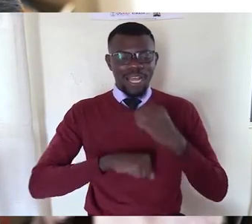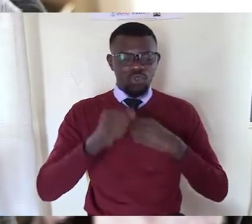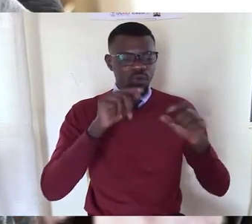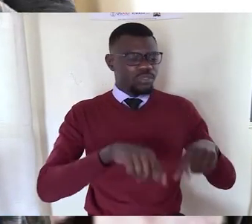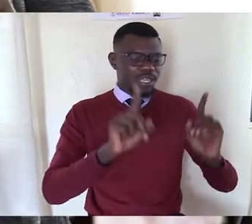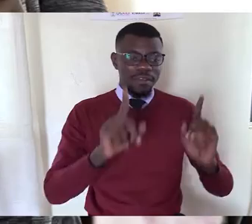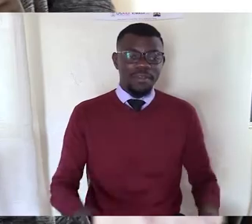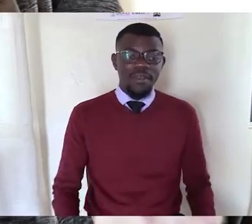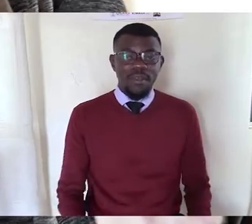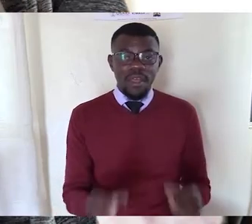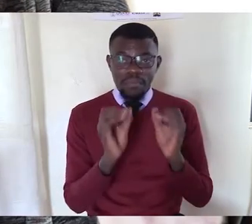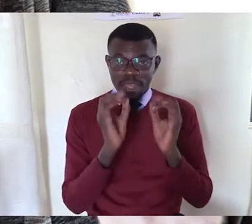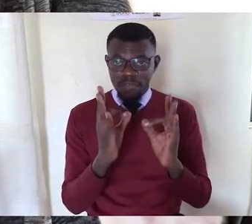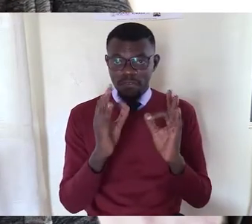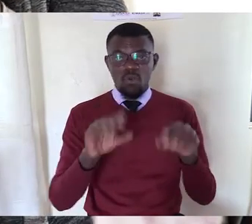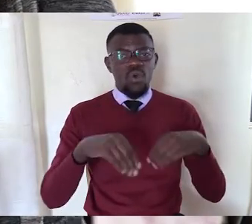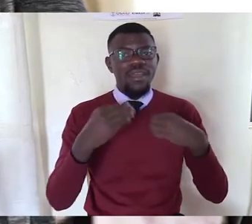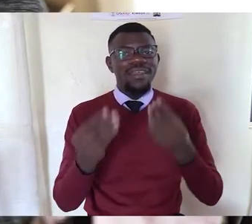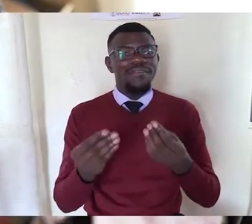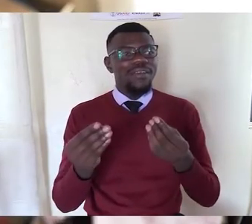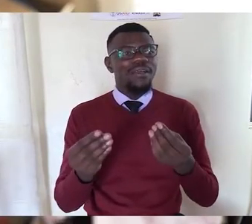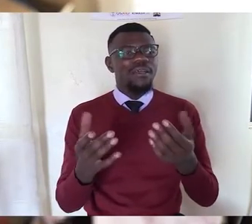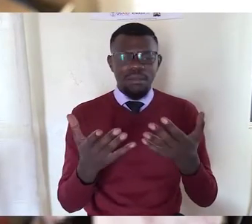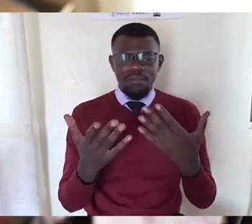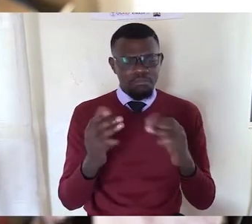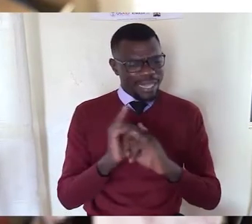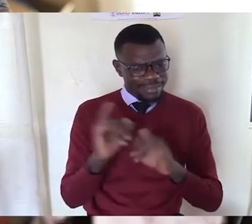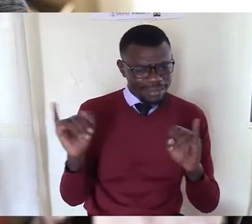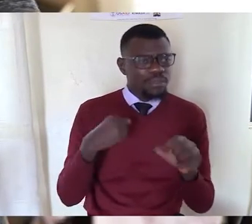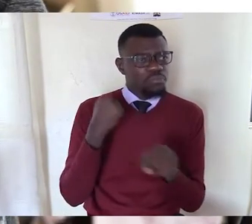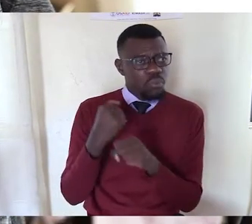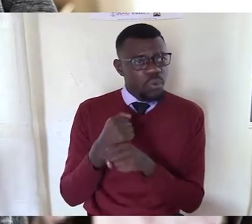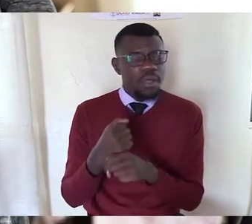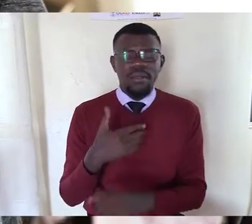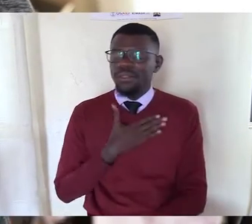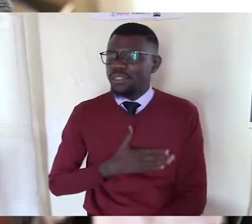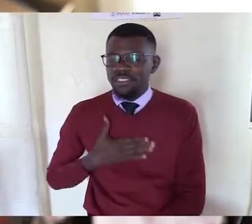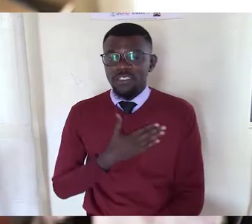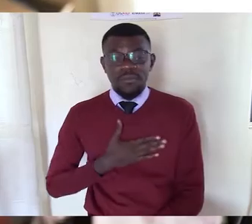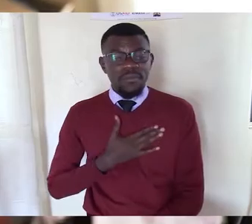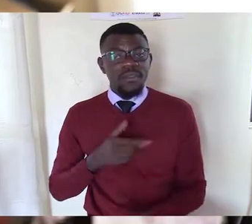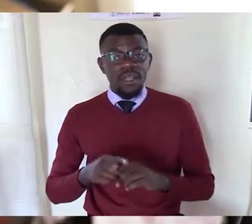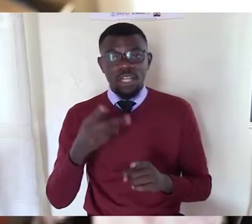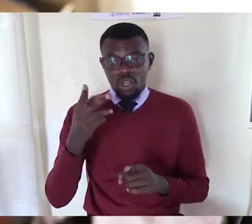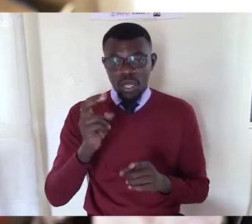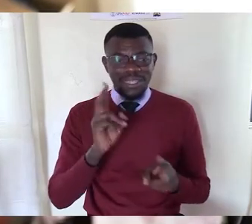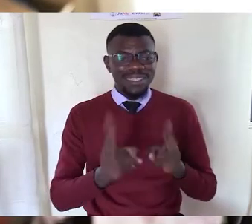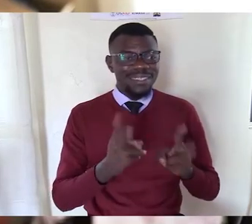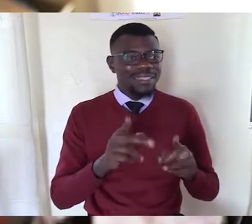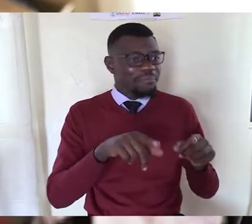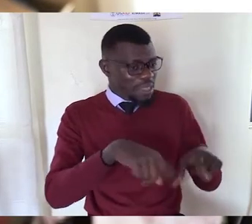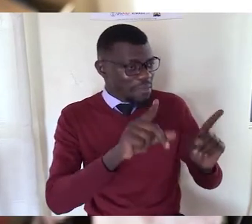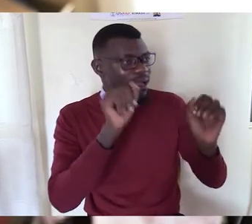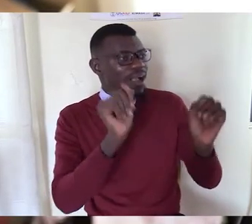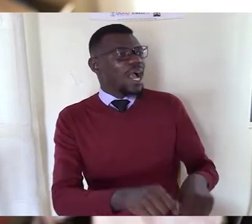The moment you're given a clean bill of health, then be sure, even in 2022, you'll still do it.